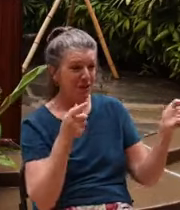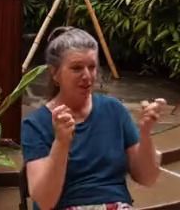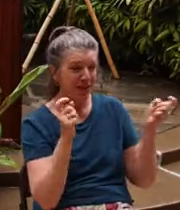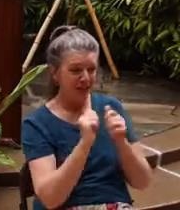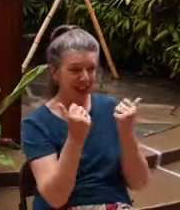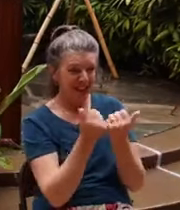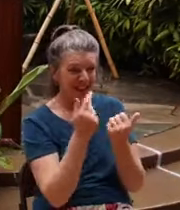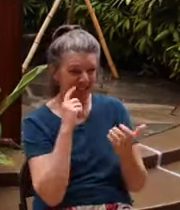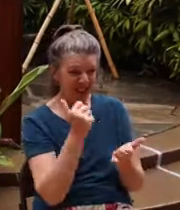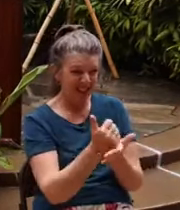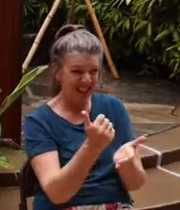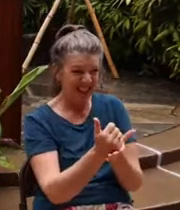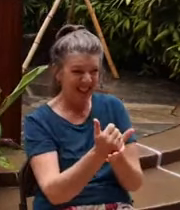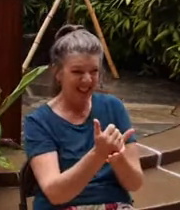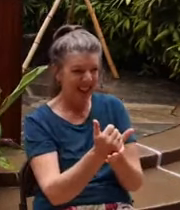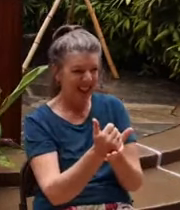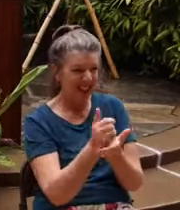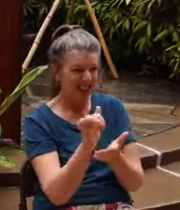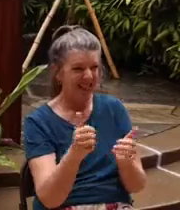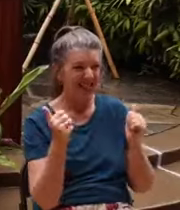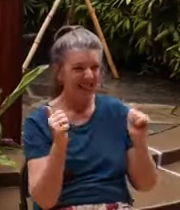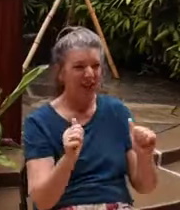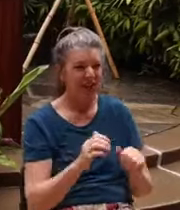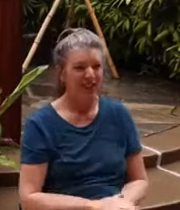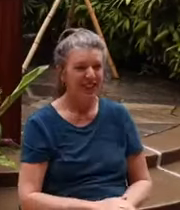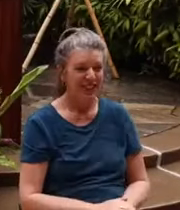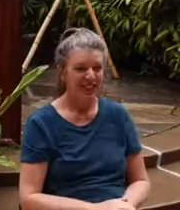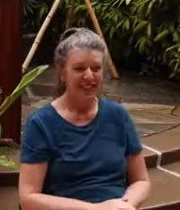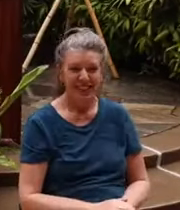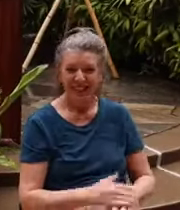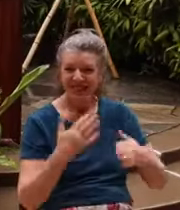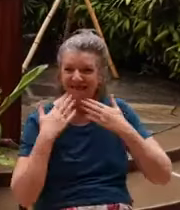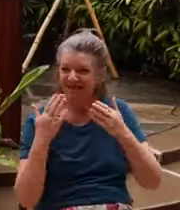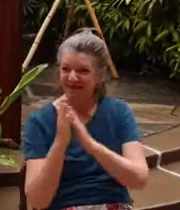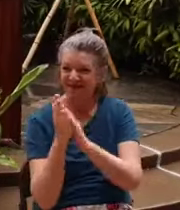for assisting this effort.